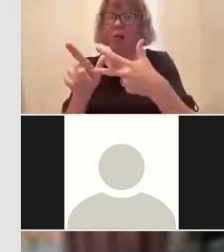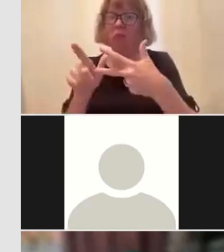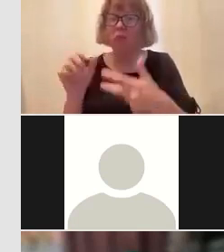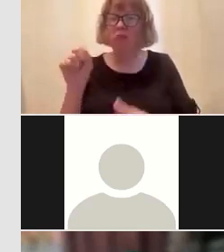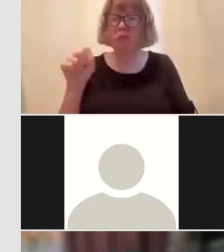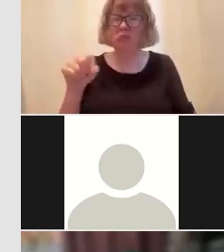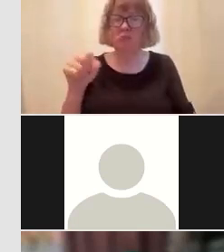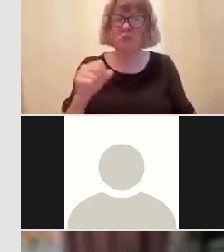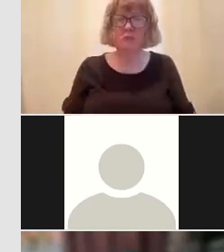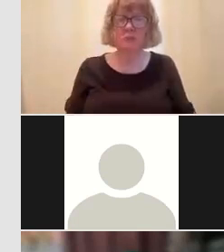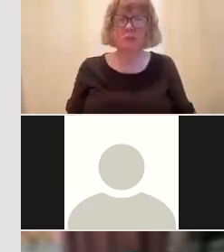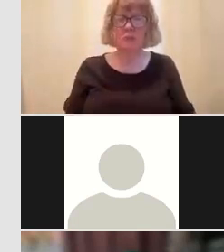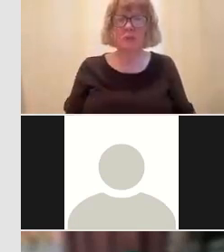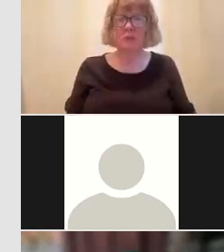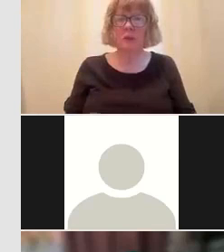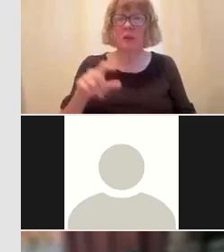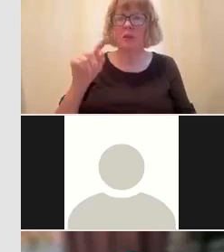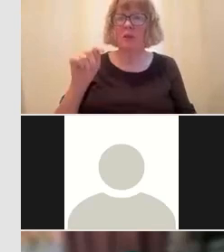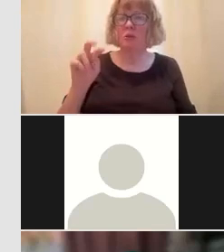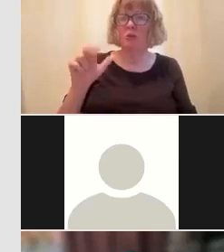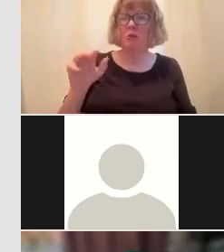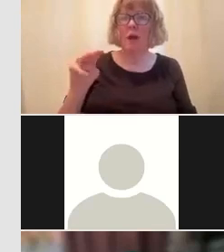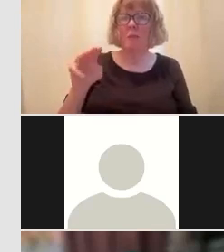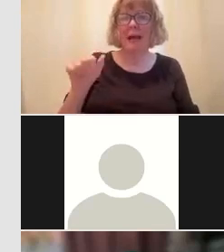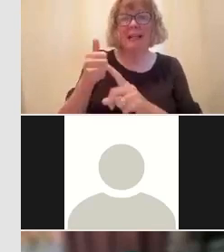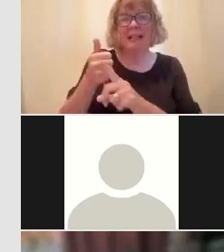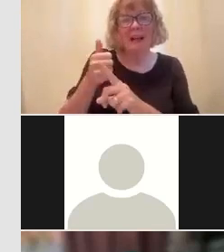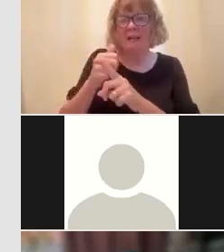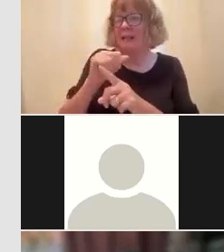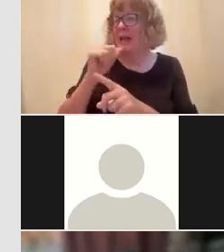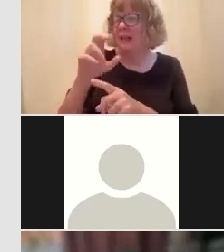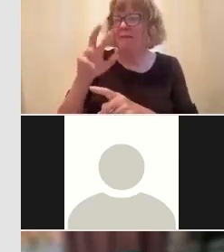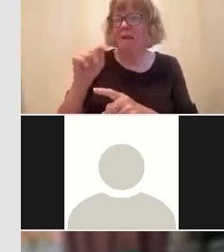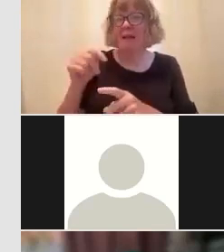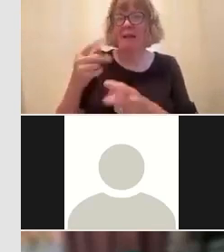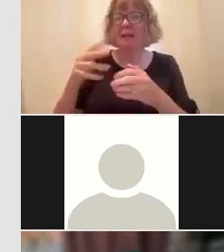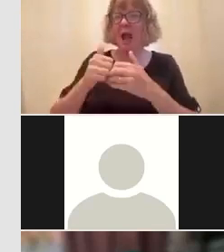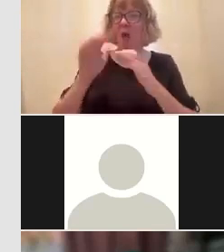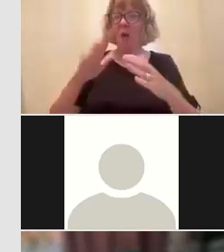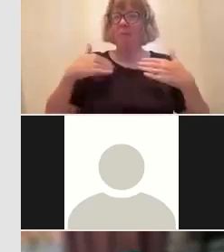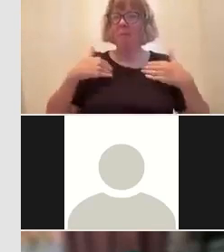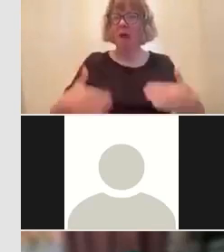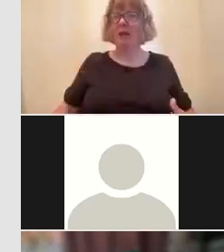But, trauma is not the event. It's how the body reacts to the event.